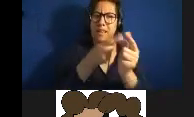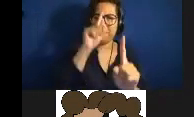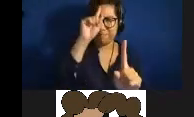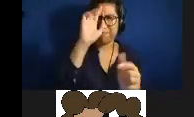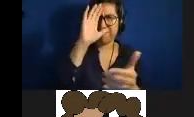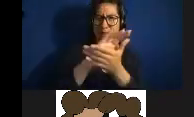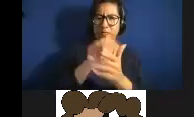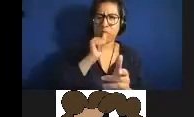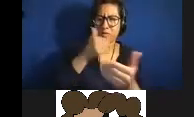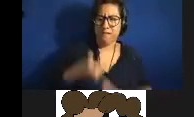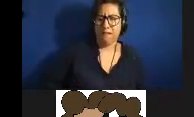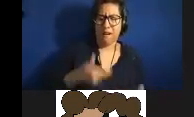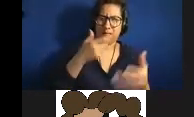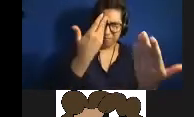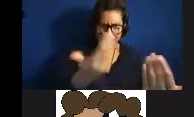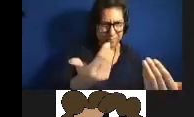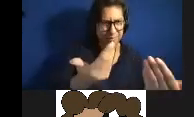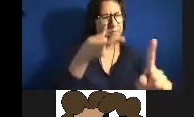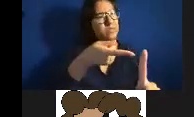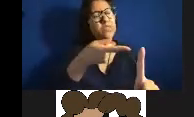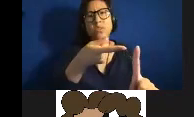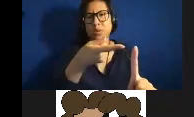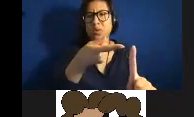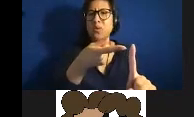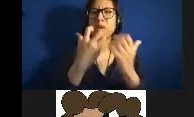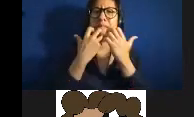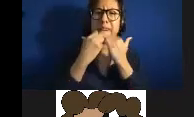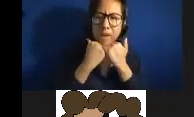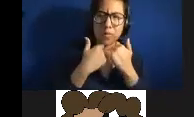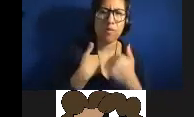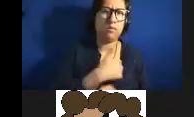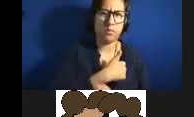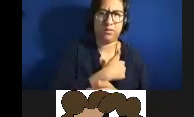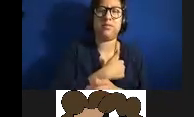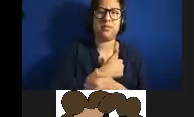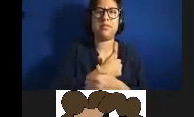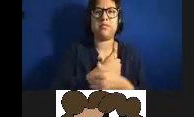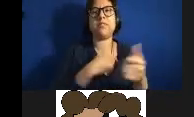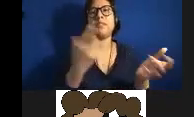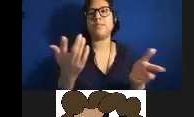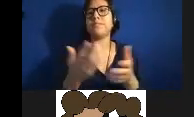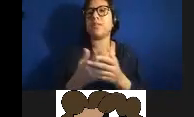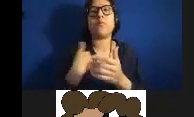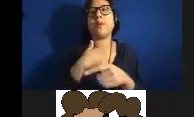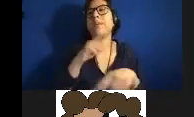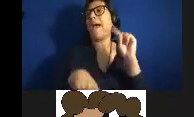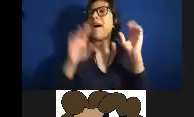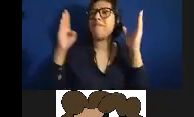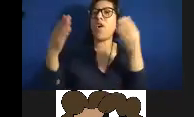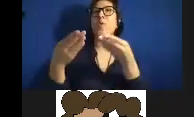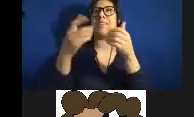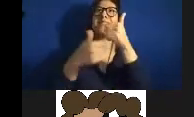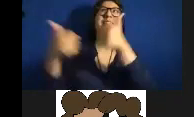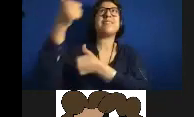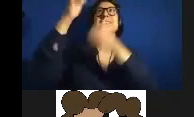they are, and reminding them that they are valuable to us, and we, you know, we can't just focus on dismantling. We got to